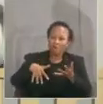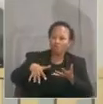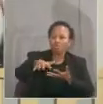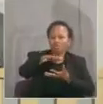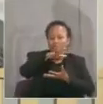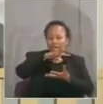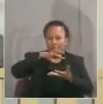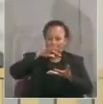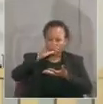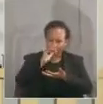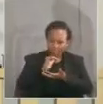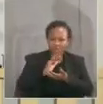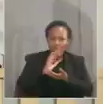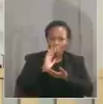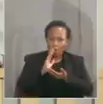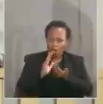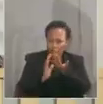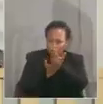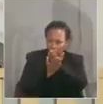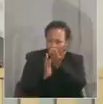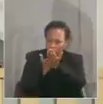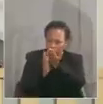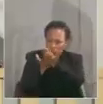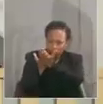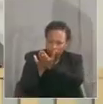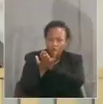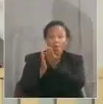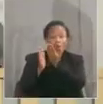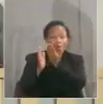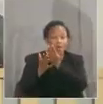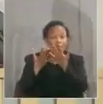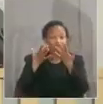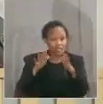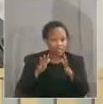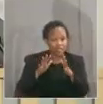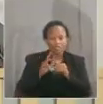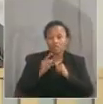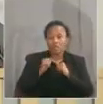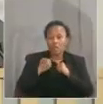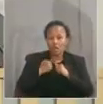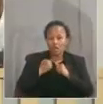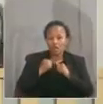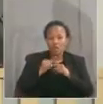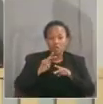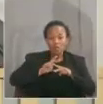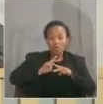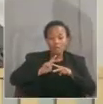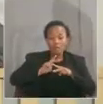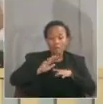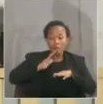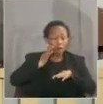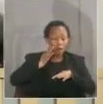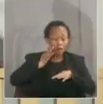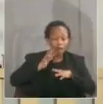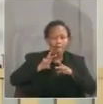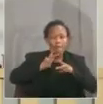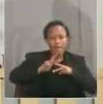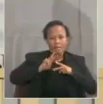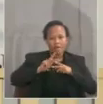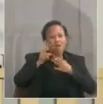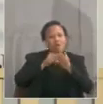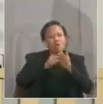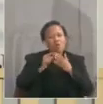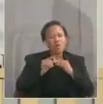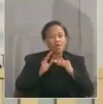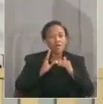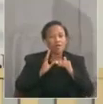daily reports. And then at the end of the week, the mission area, in preparation for the weekly meeting, so as they are able to